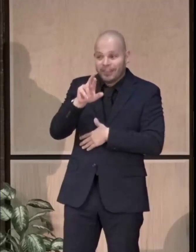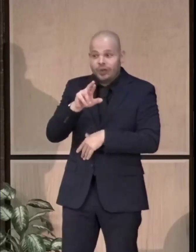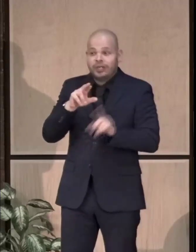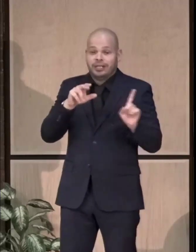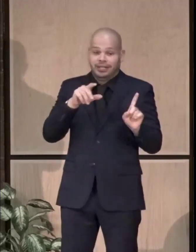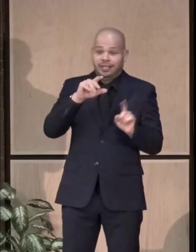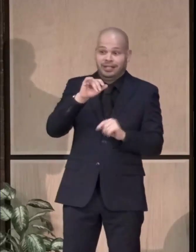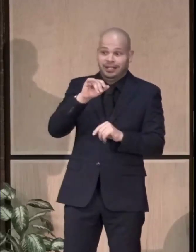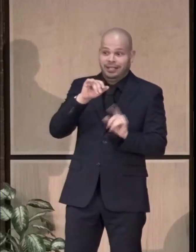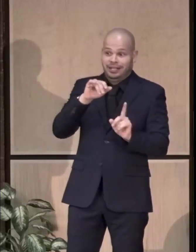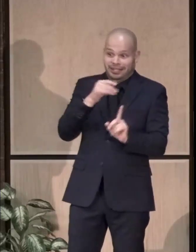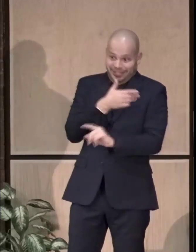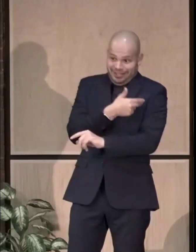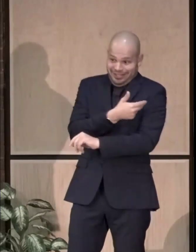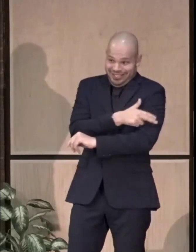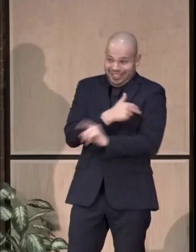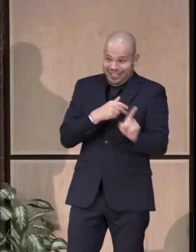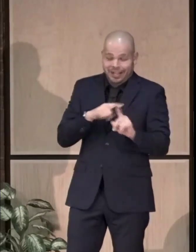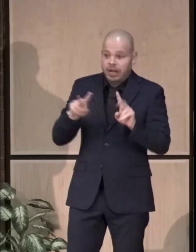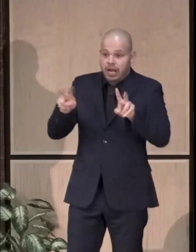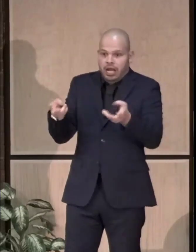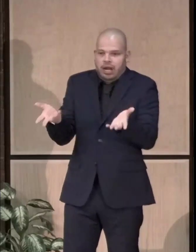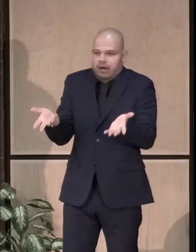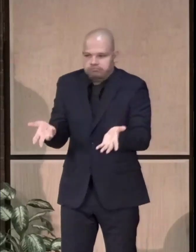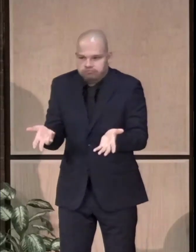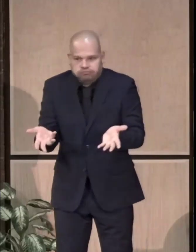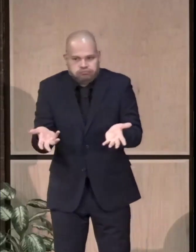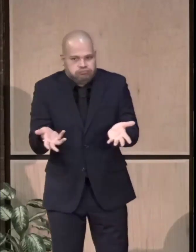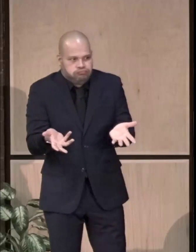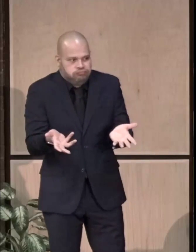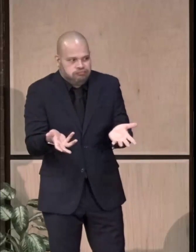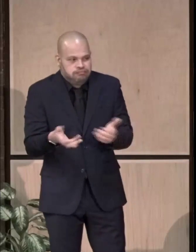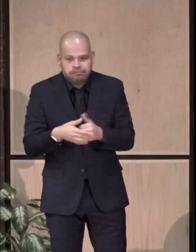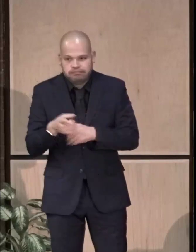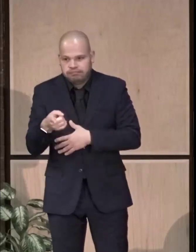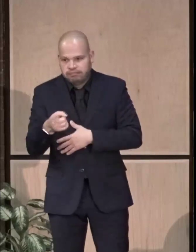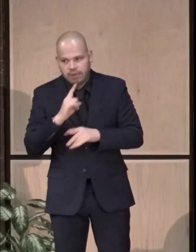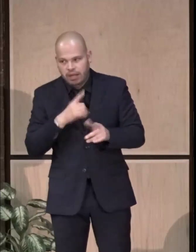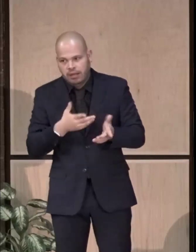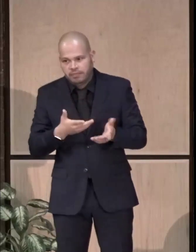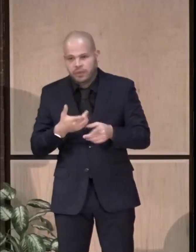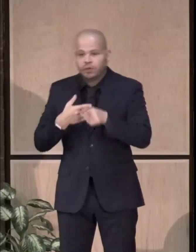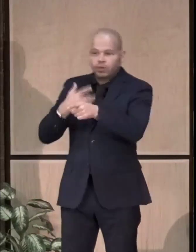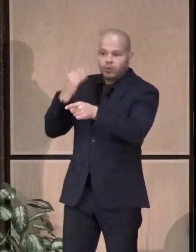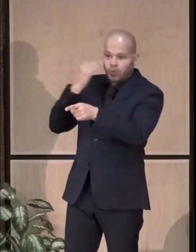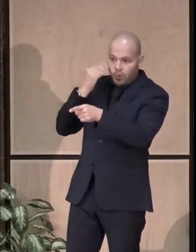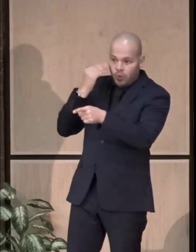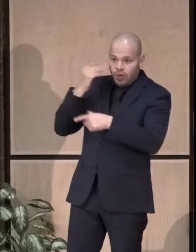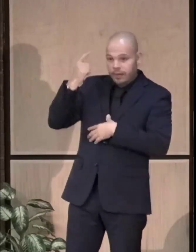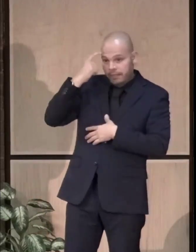told that specifically. Okay. Do you recall being told that while he was at either hospital?